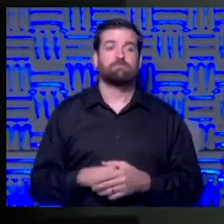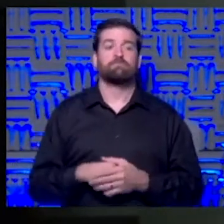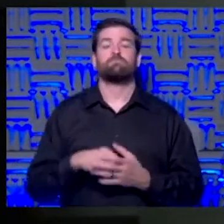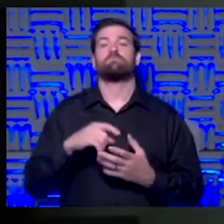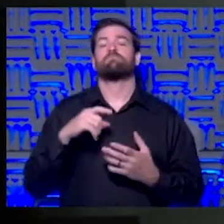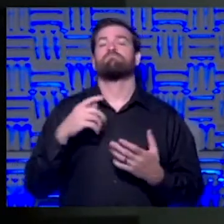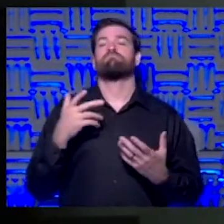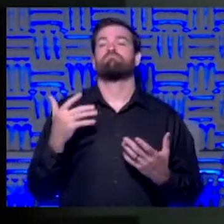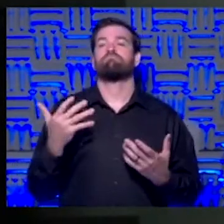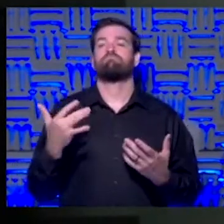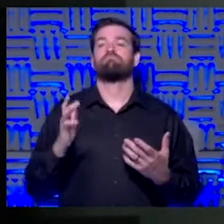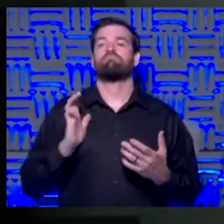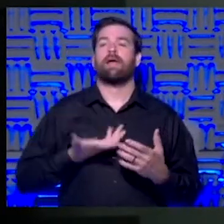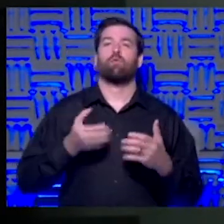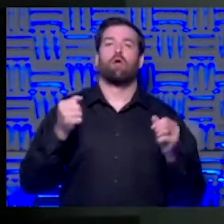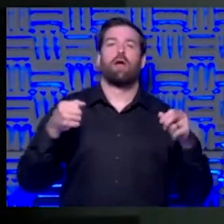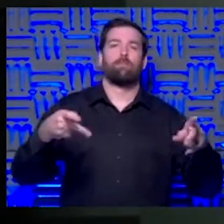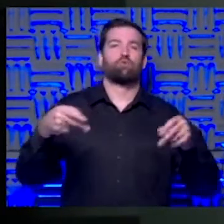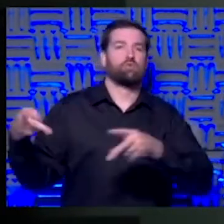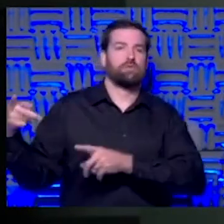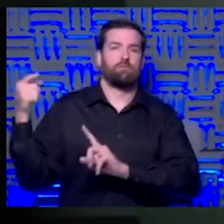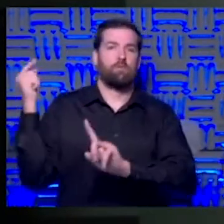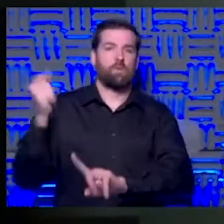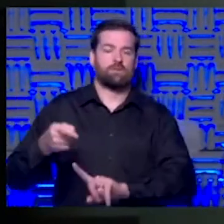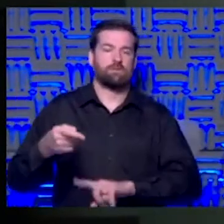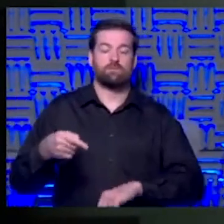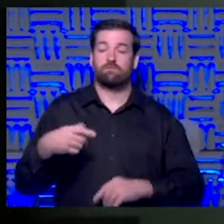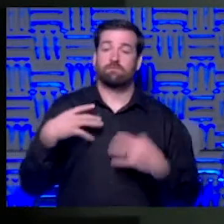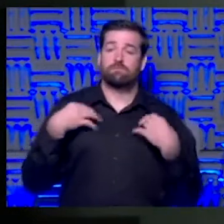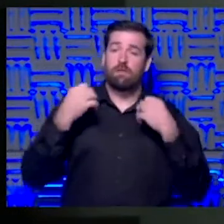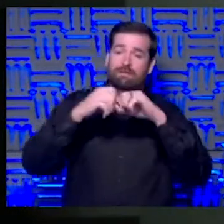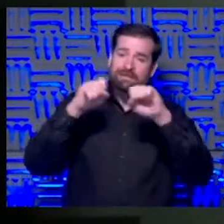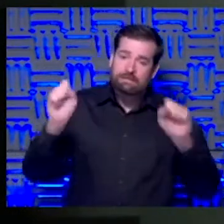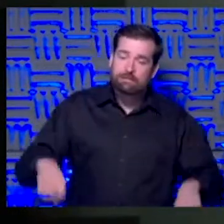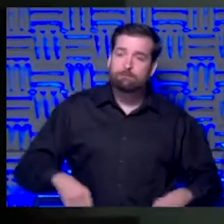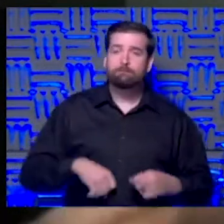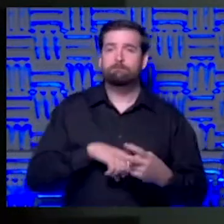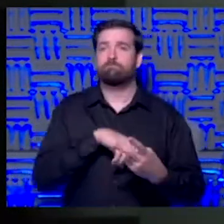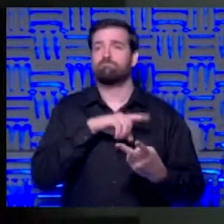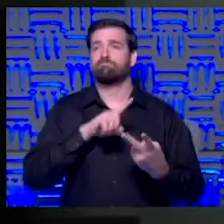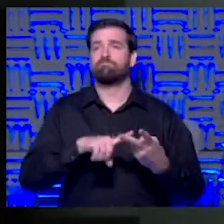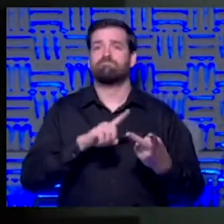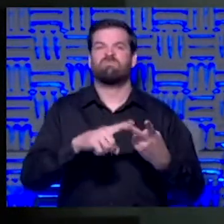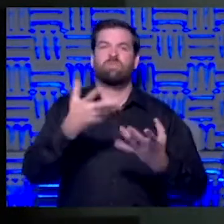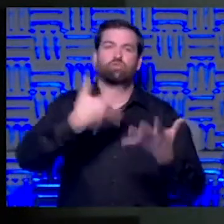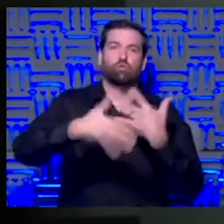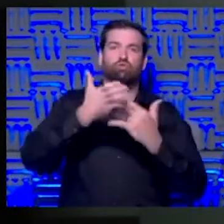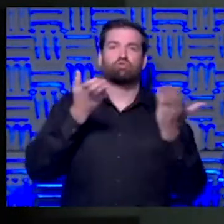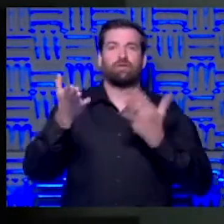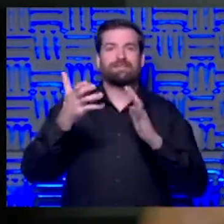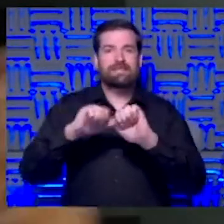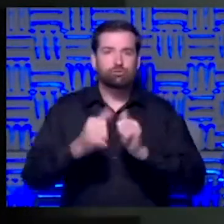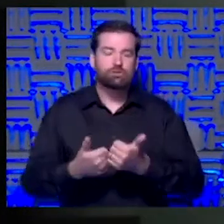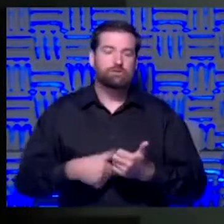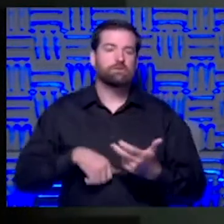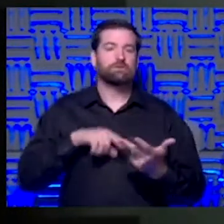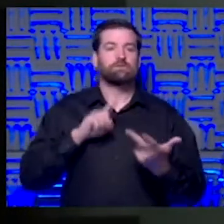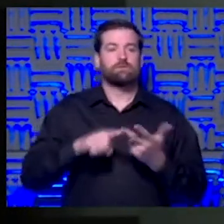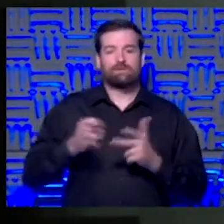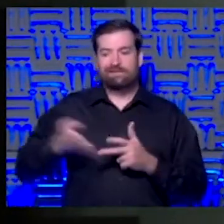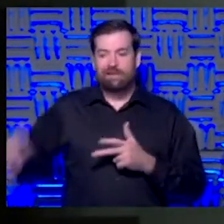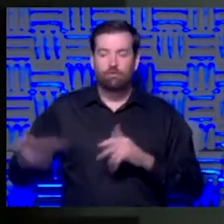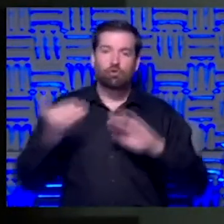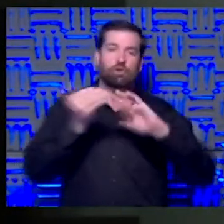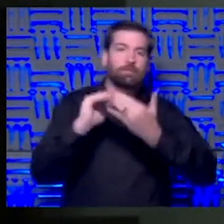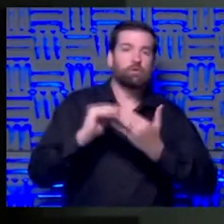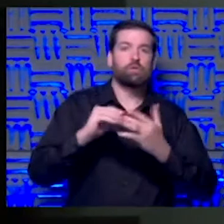our opportunity points are. So whether you're the health system, whether you're the social service agencies, whether you're the neighborhood and community organization or the